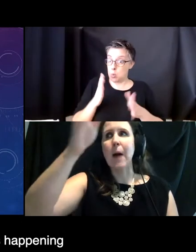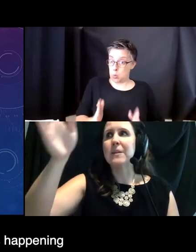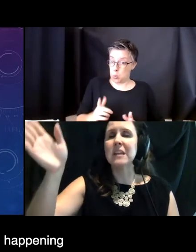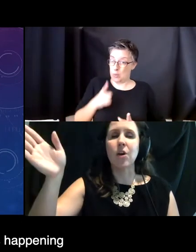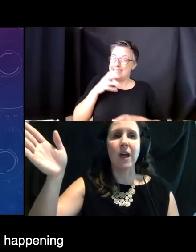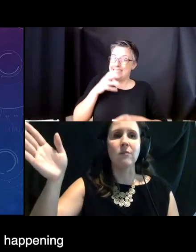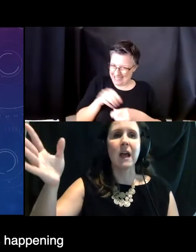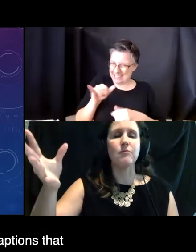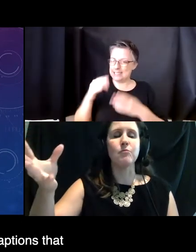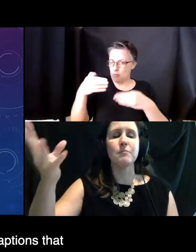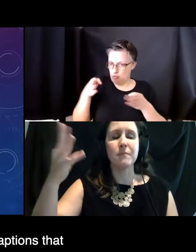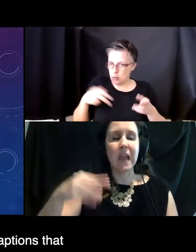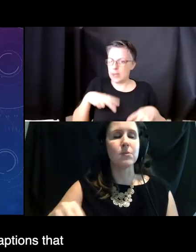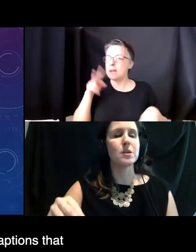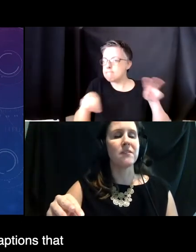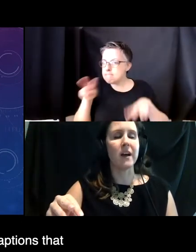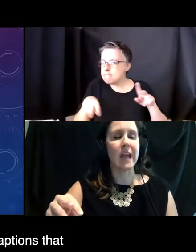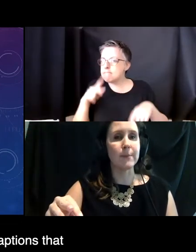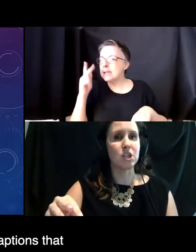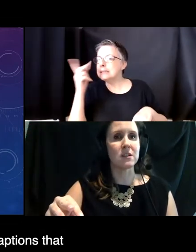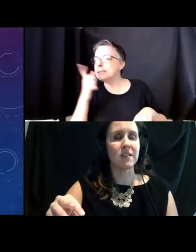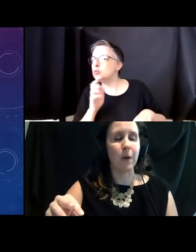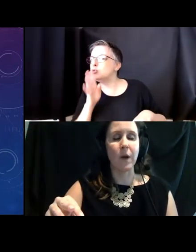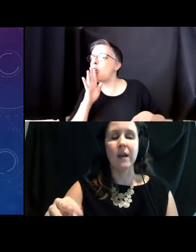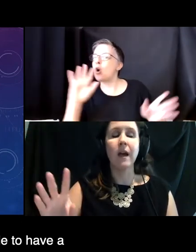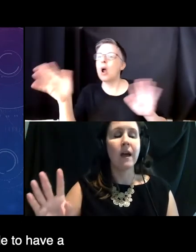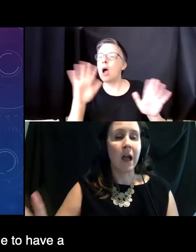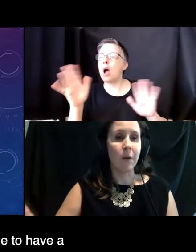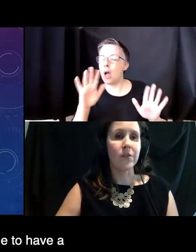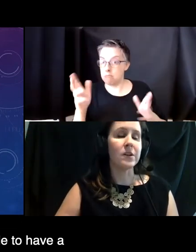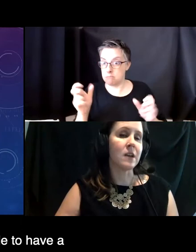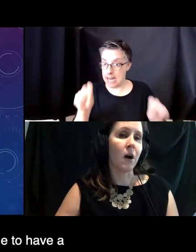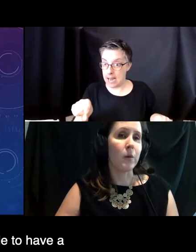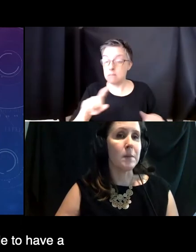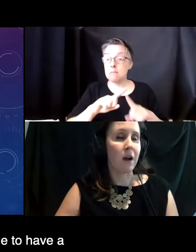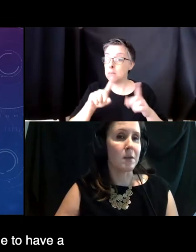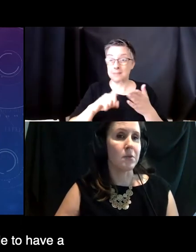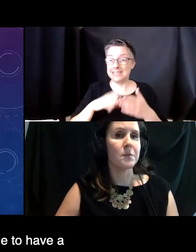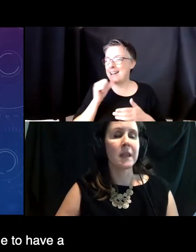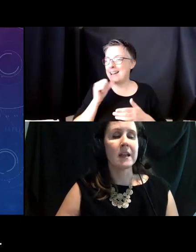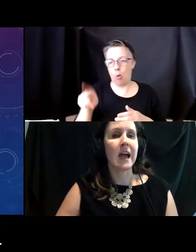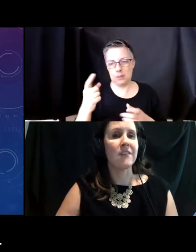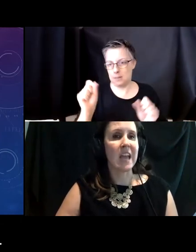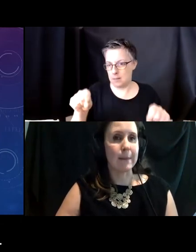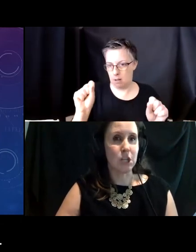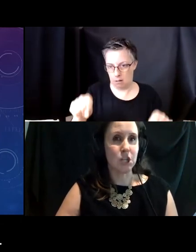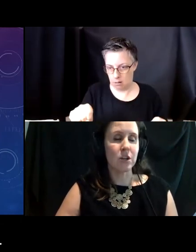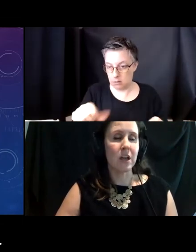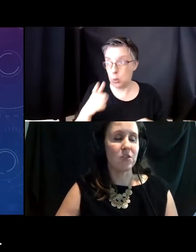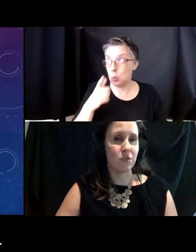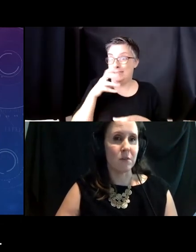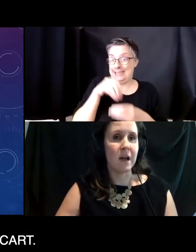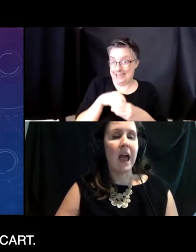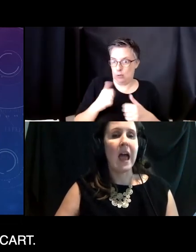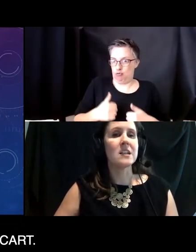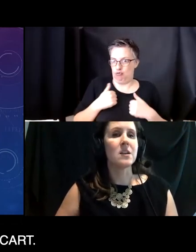what's happening around and be able to provide captions that way. However, it's not always possible to have a captioner in